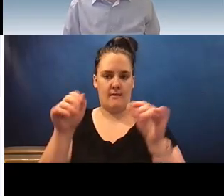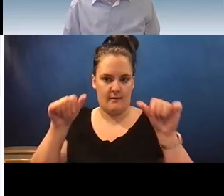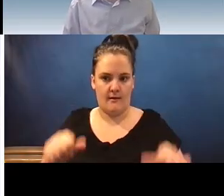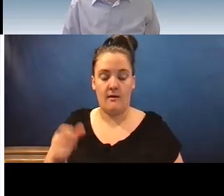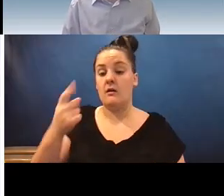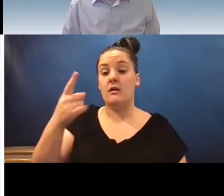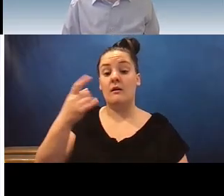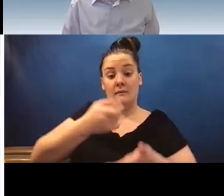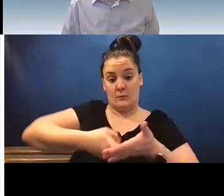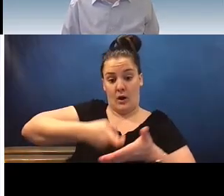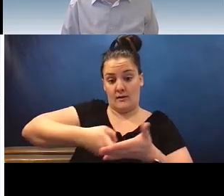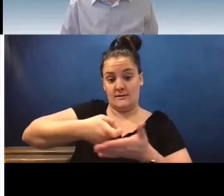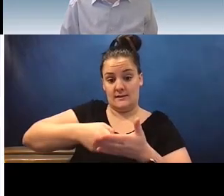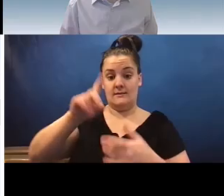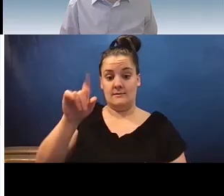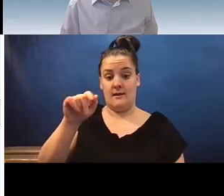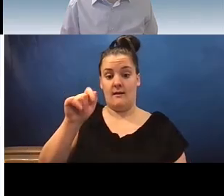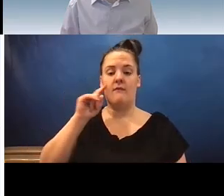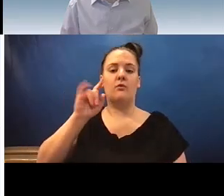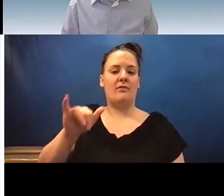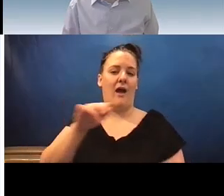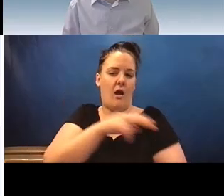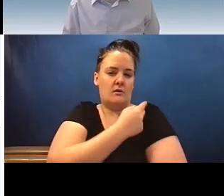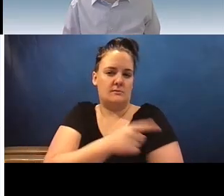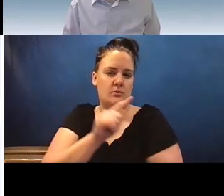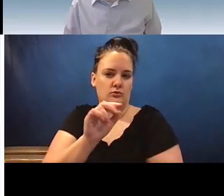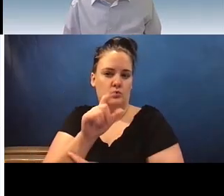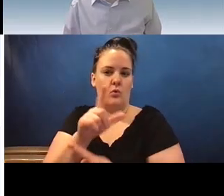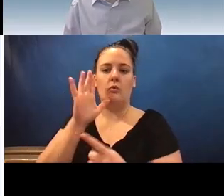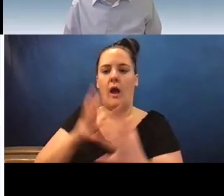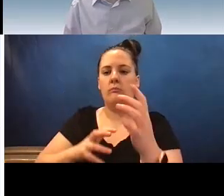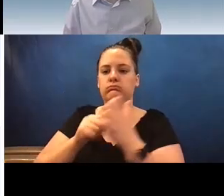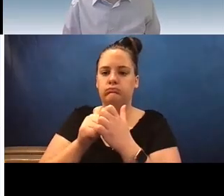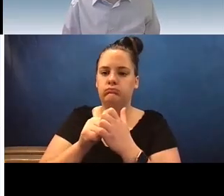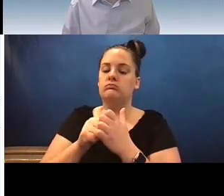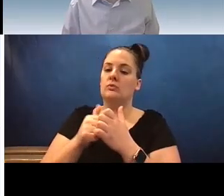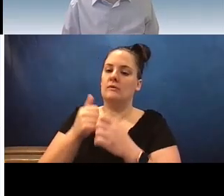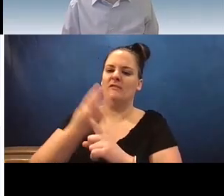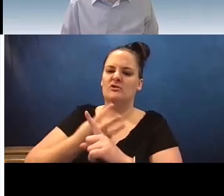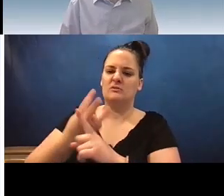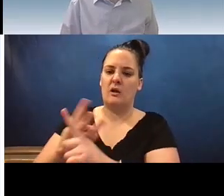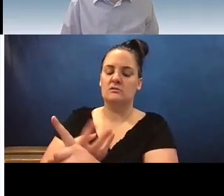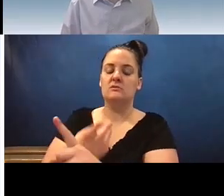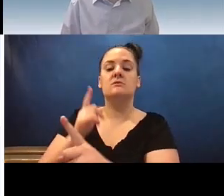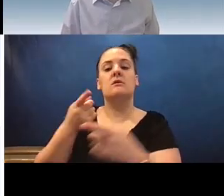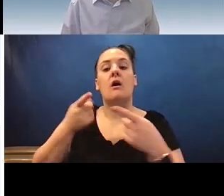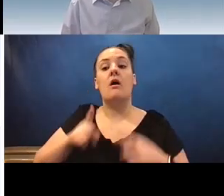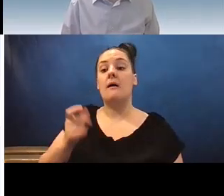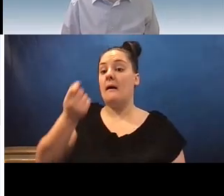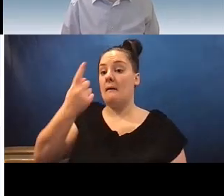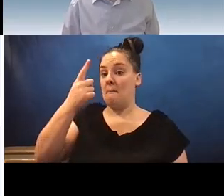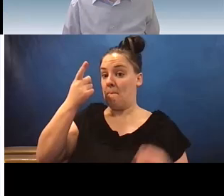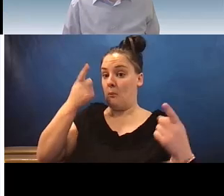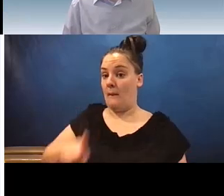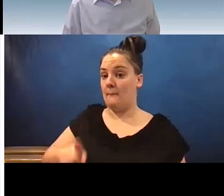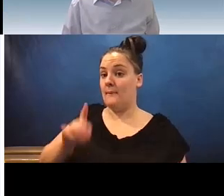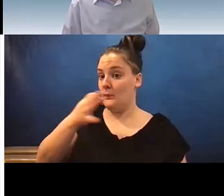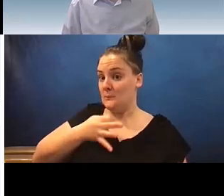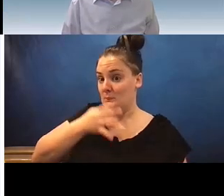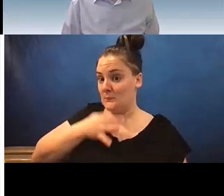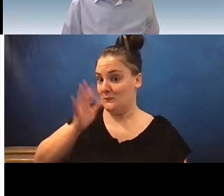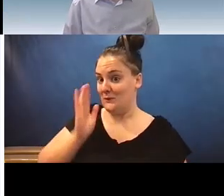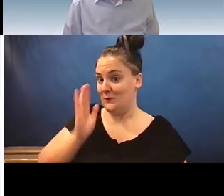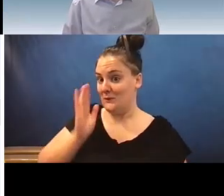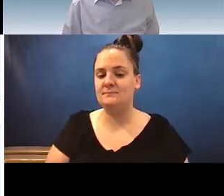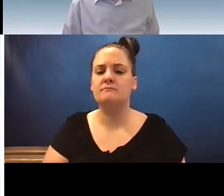pricing data in this hospital tool is updated twice a year, with an update coming in the following weeks. If you'd